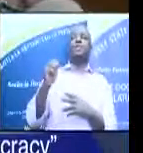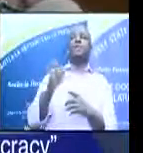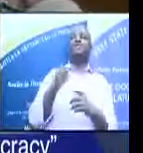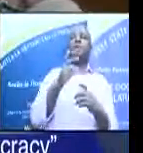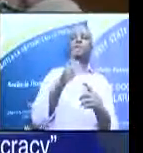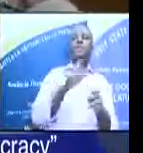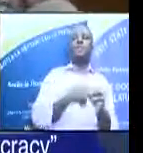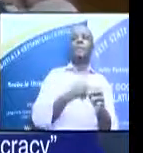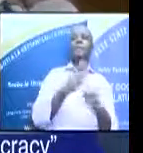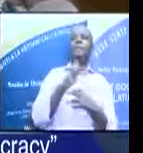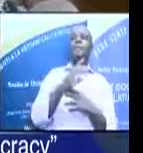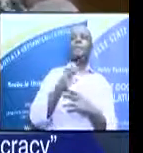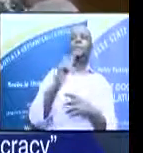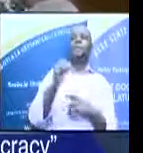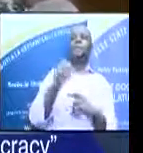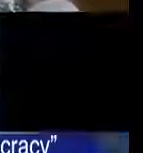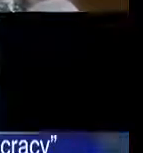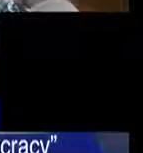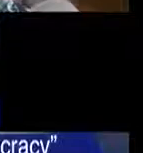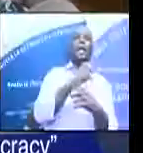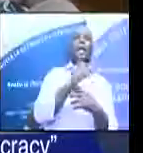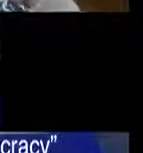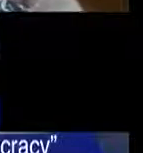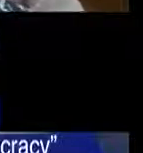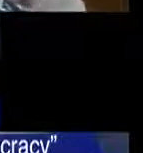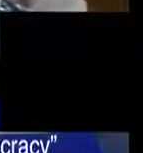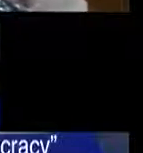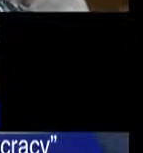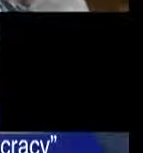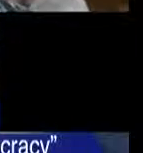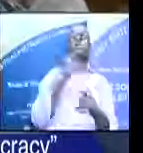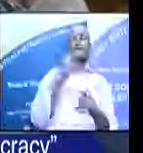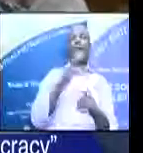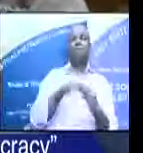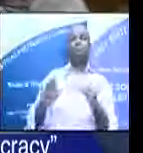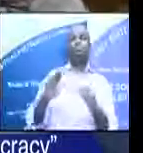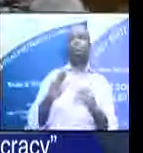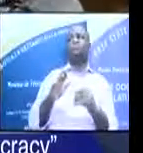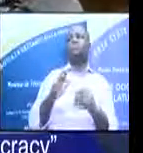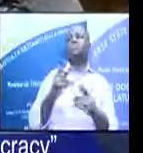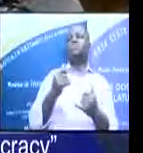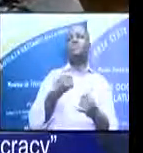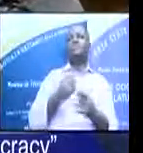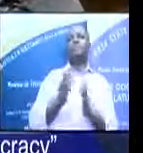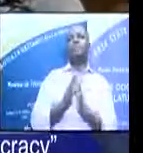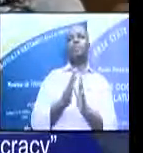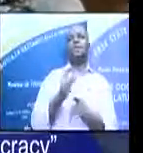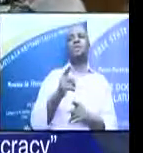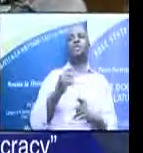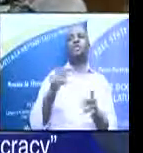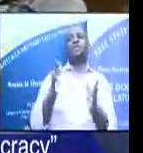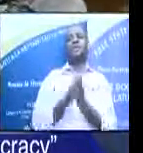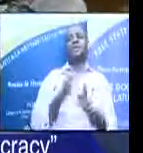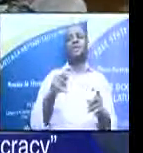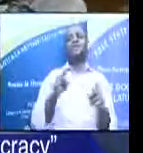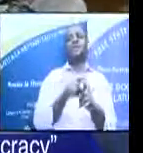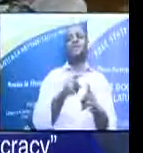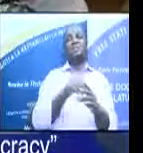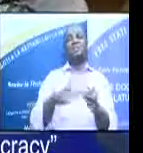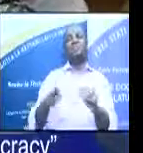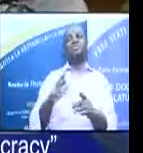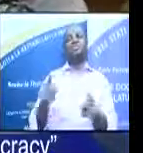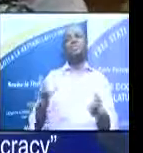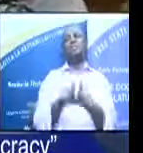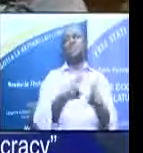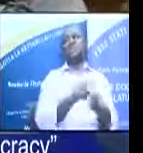Kubati, and Honorable Wahasa were shouting, leave the house, goodbye, leave. I insist that you ask them to leave as well,